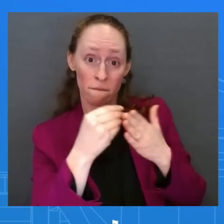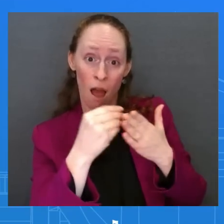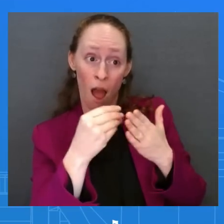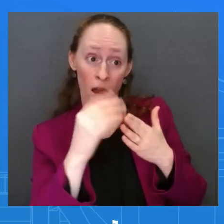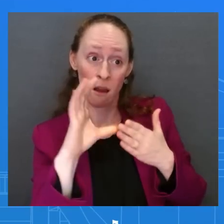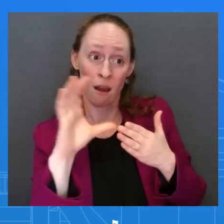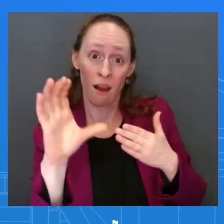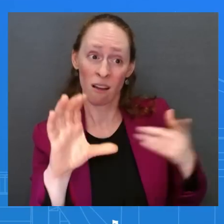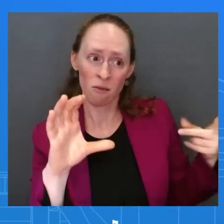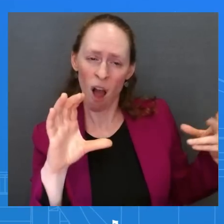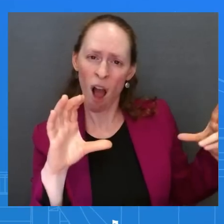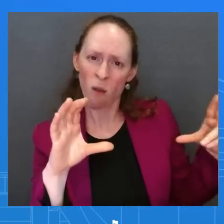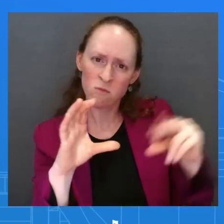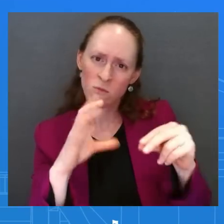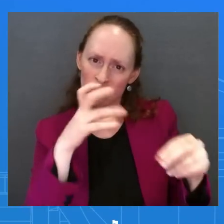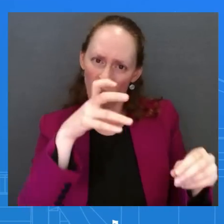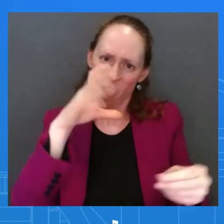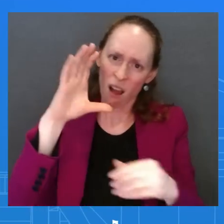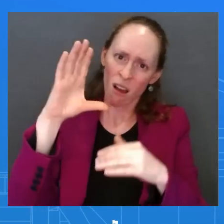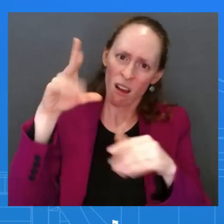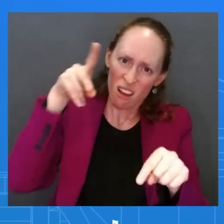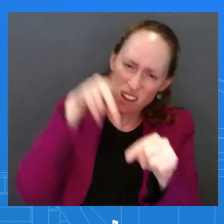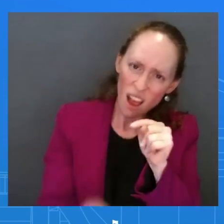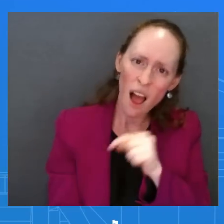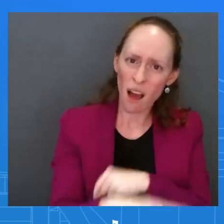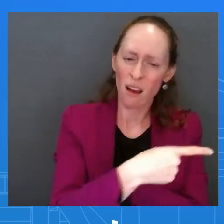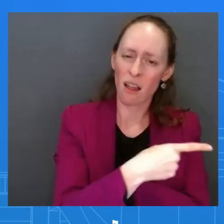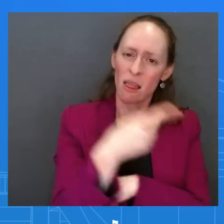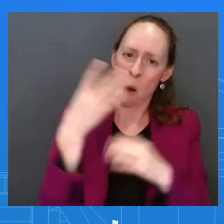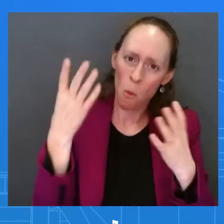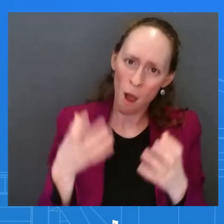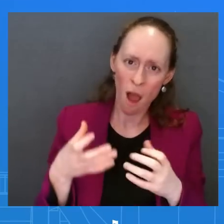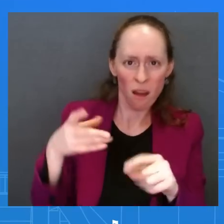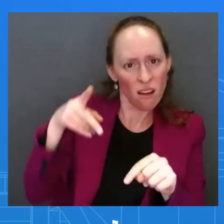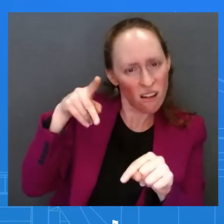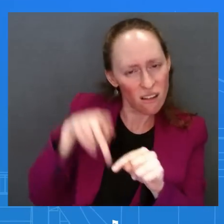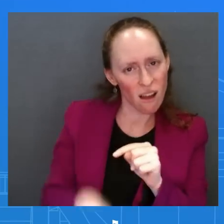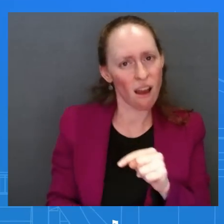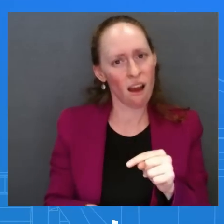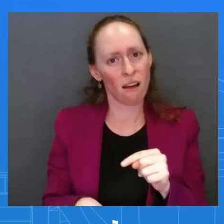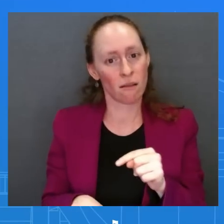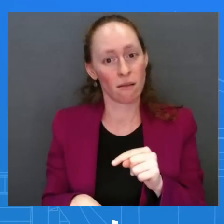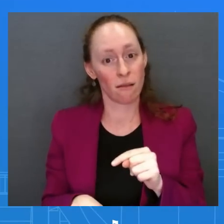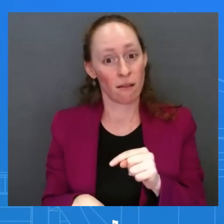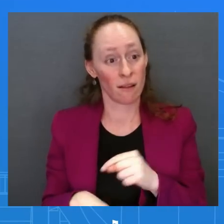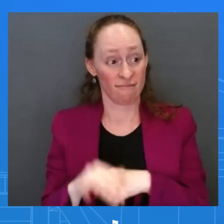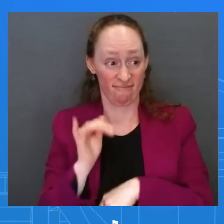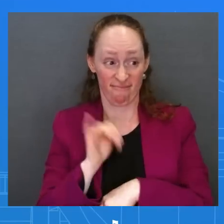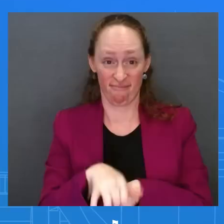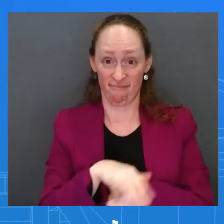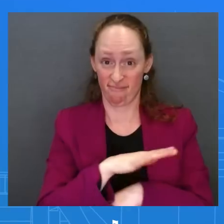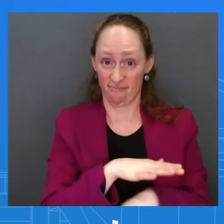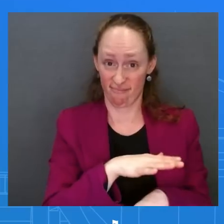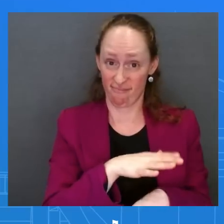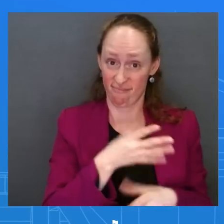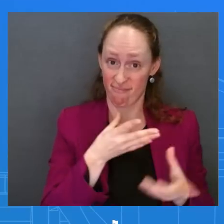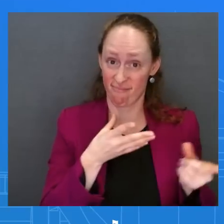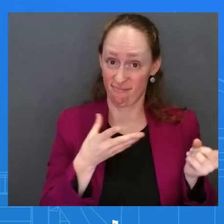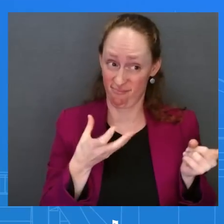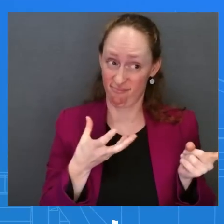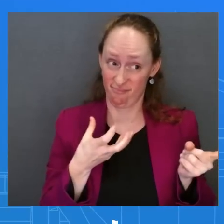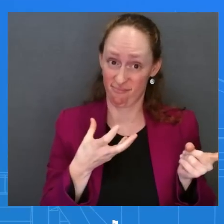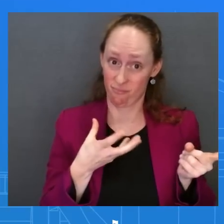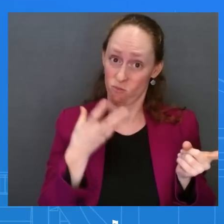That's what that was. Part of that act was to cut border security, and that's what they voted on. And meanwhile, what this president